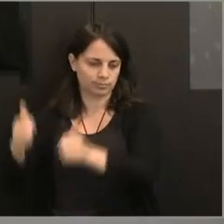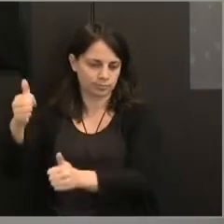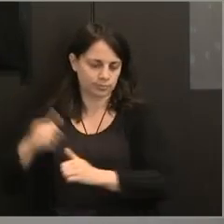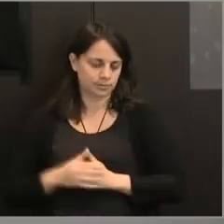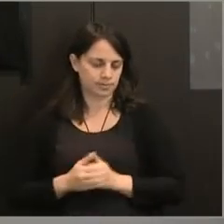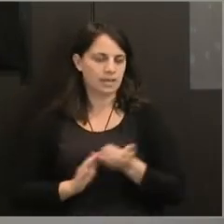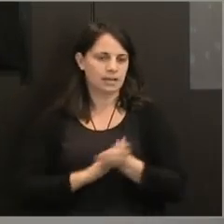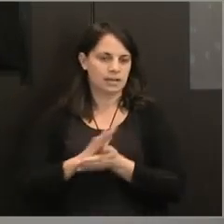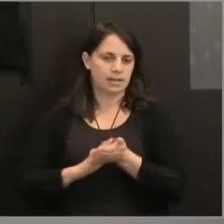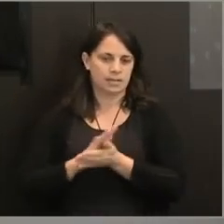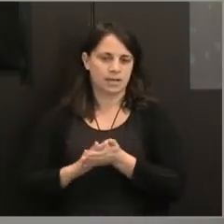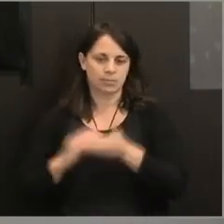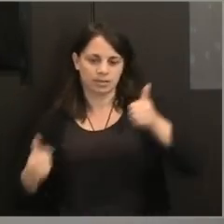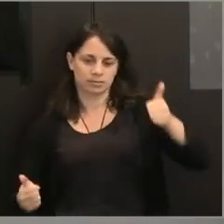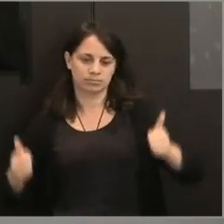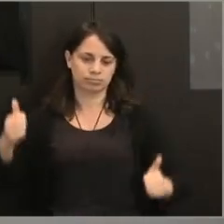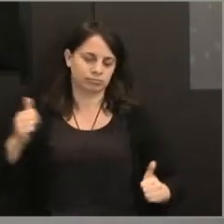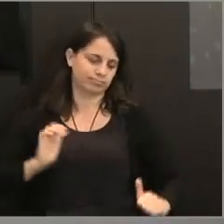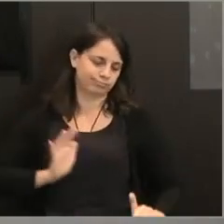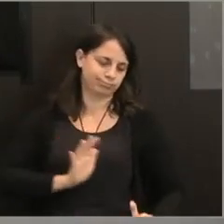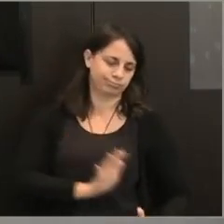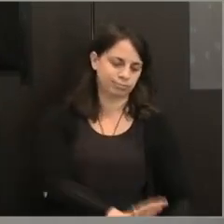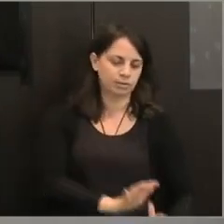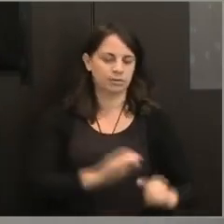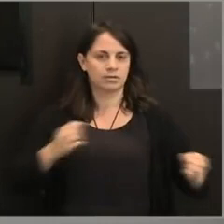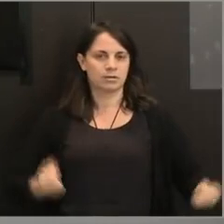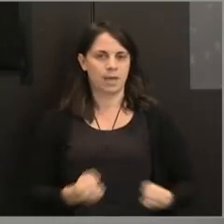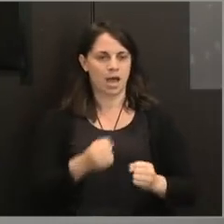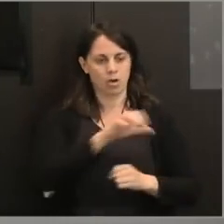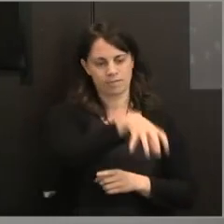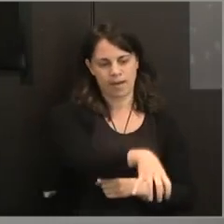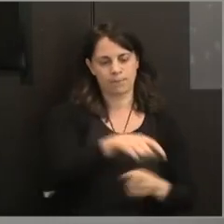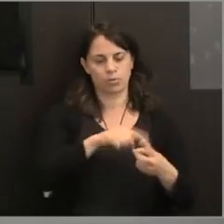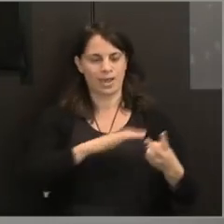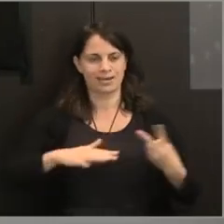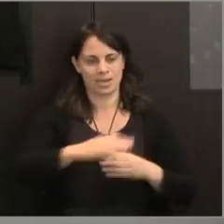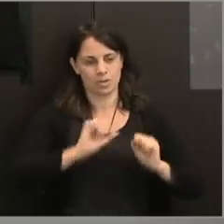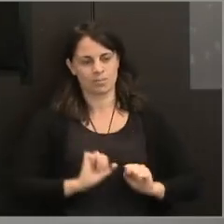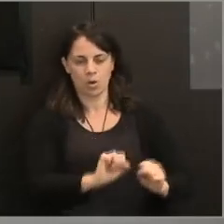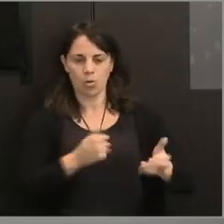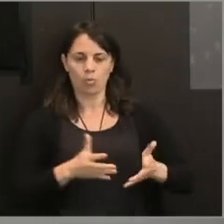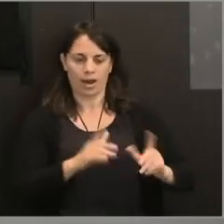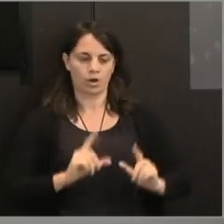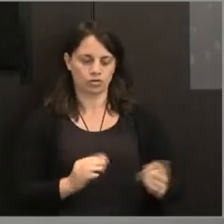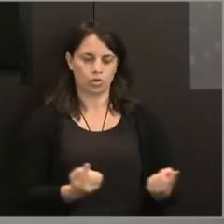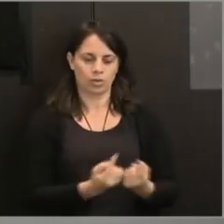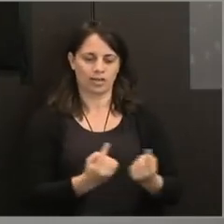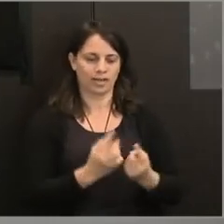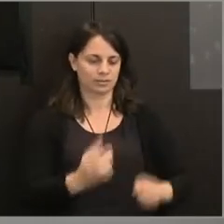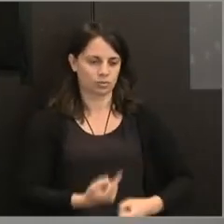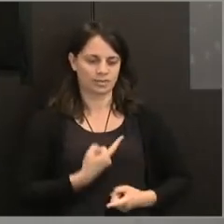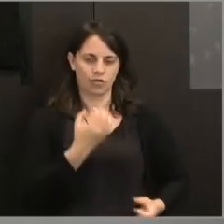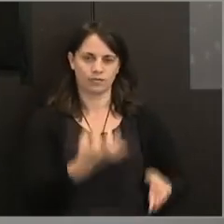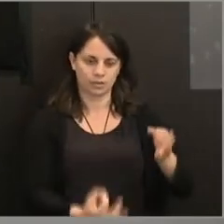means subordinating the power of iwi and hapu mana and tino rangatiratanga, or